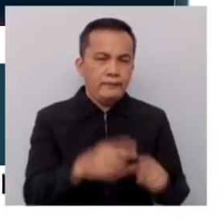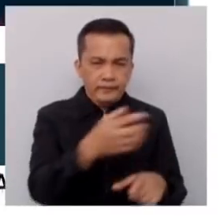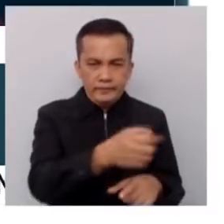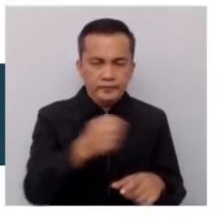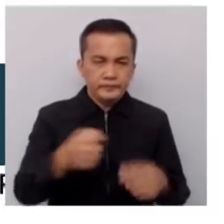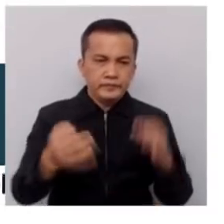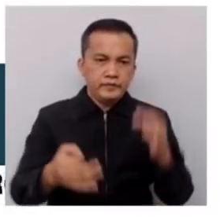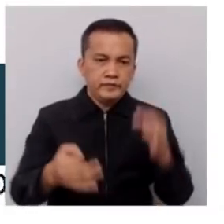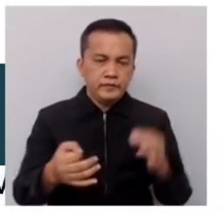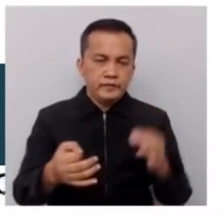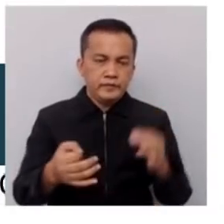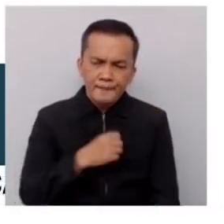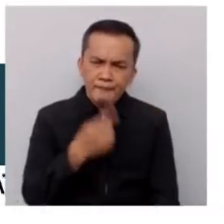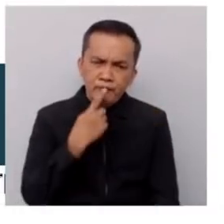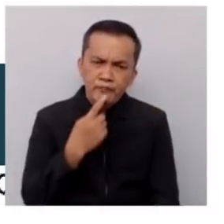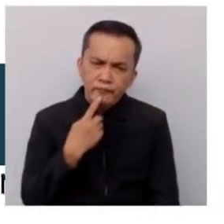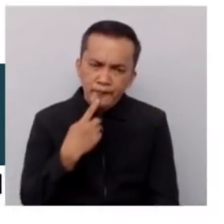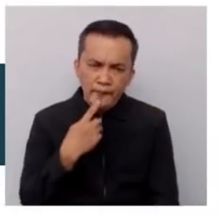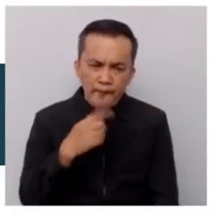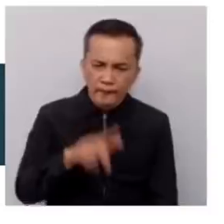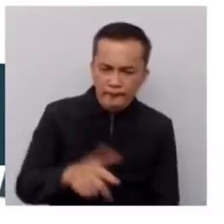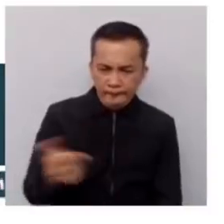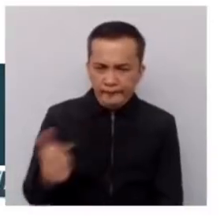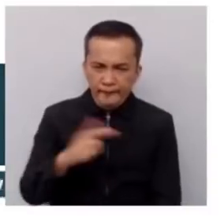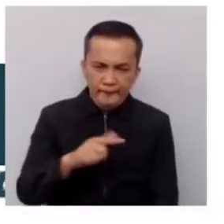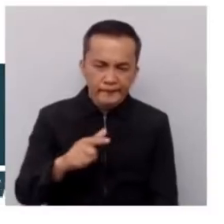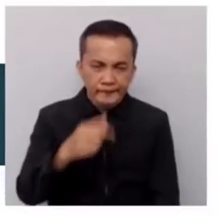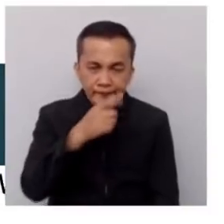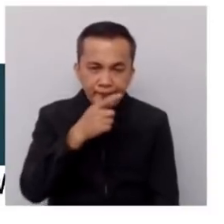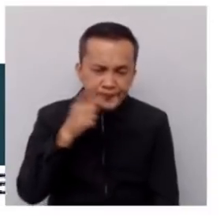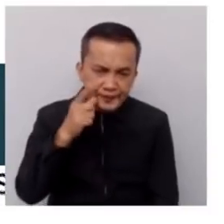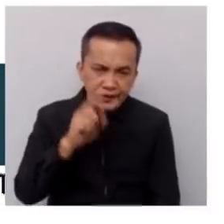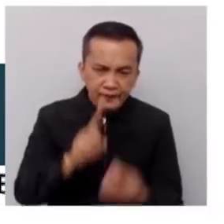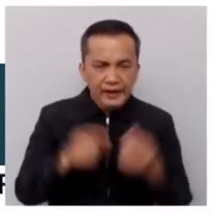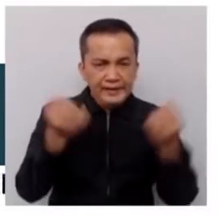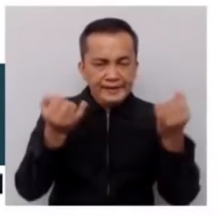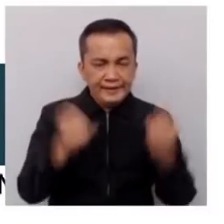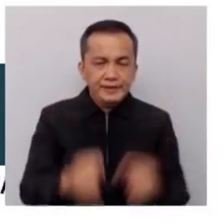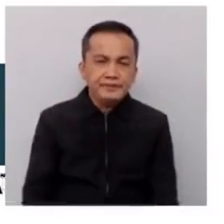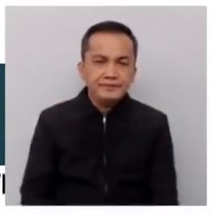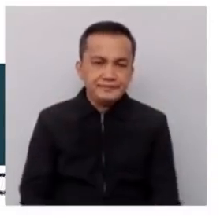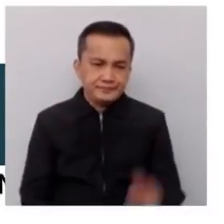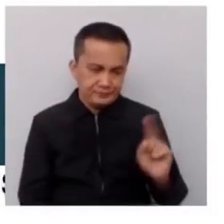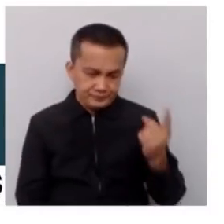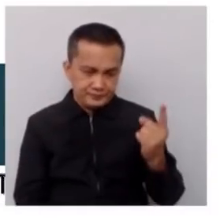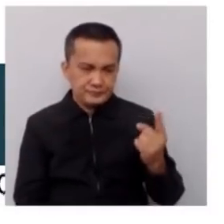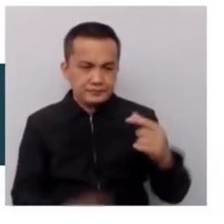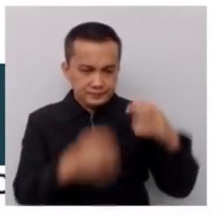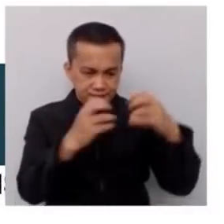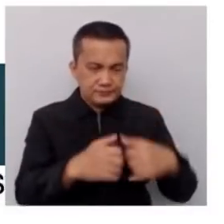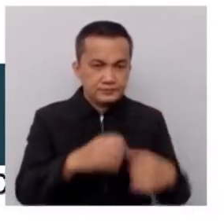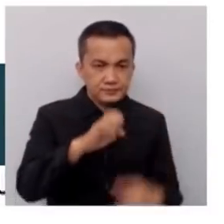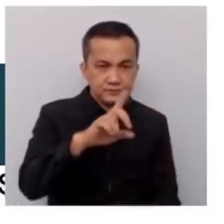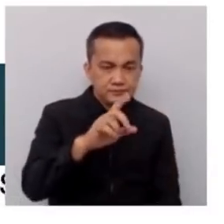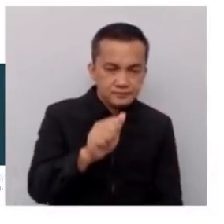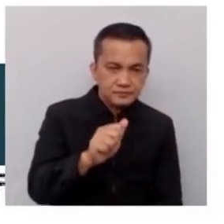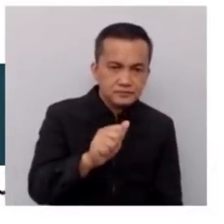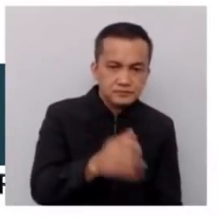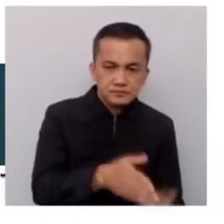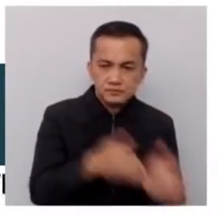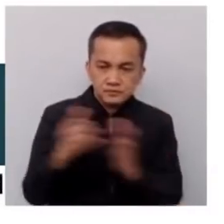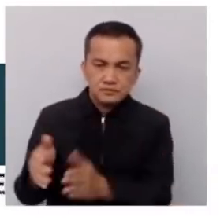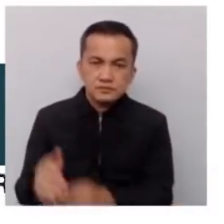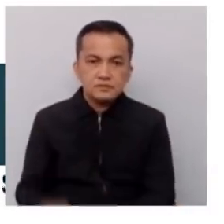make of the flip-flopping of Vice President Lenny Robredo regarding the issue? First, she said she was going to abolish the NTF-LCAC, and then later